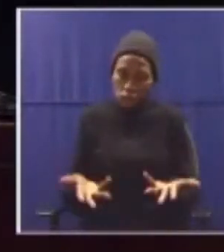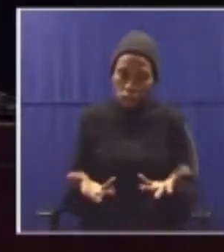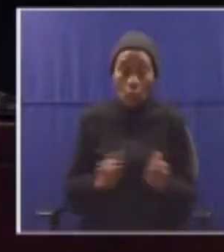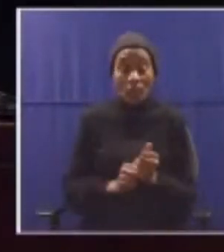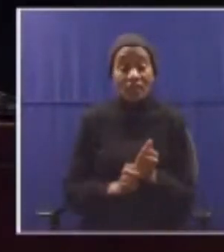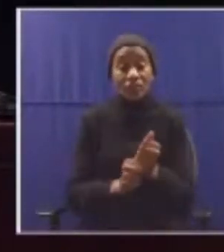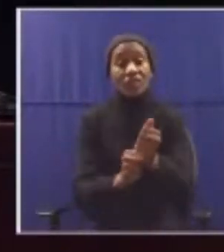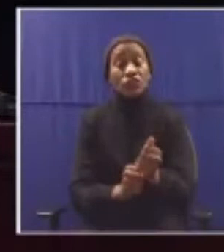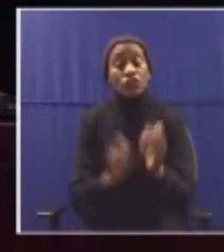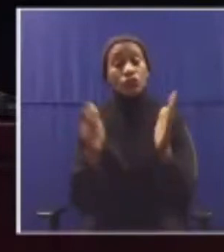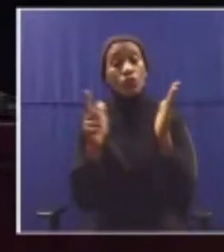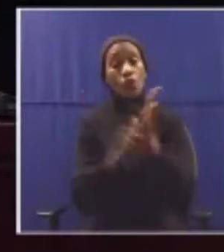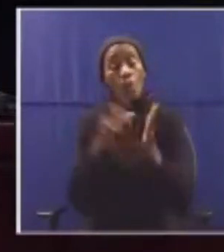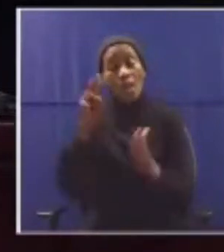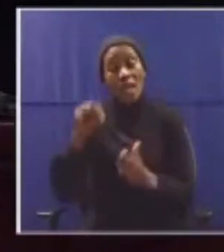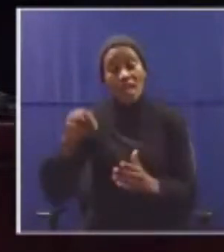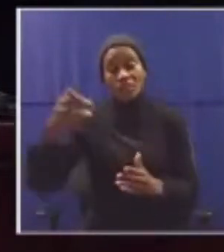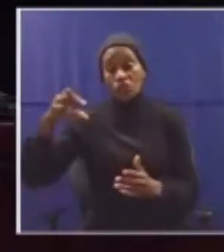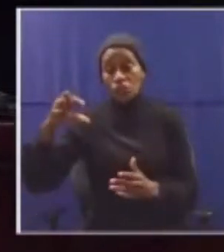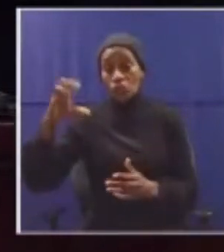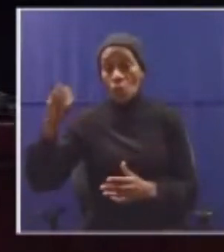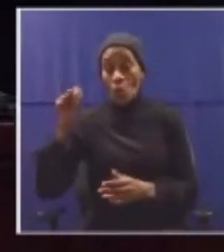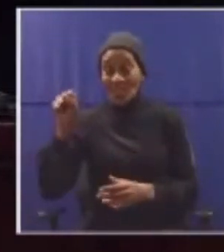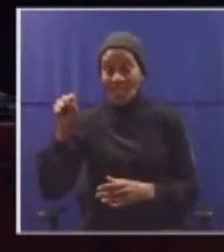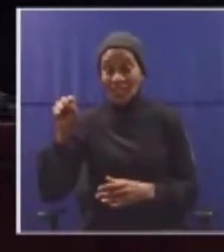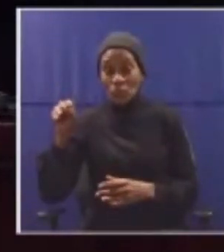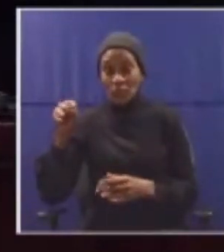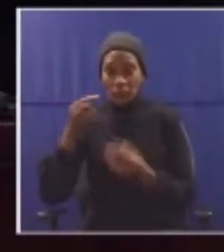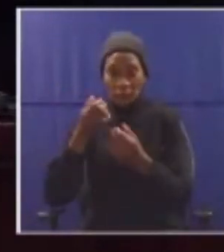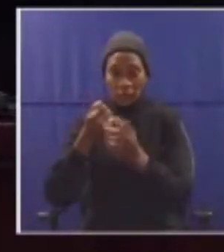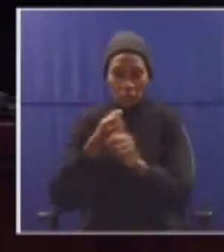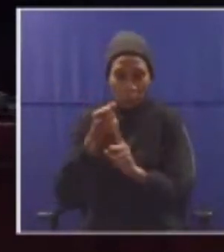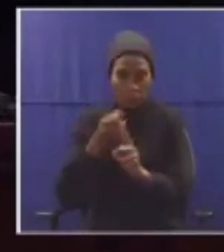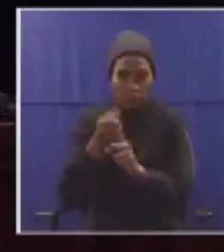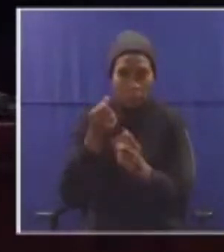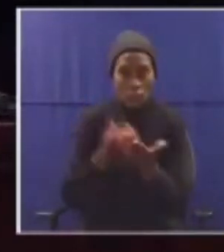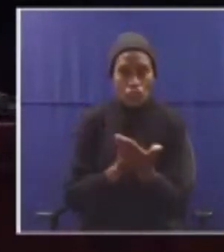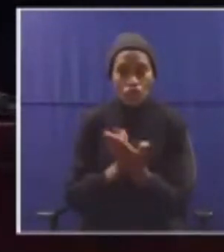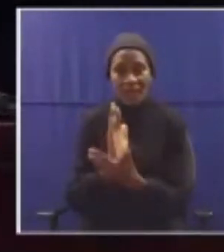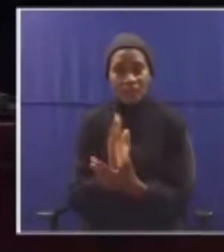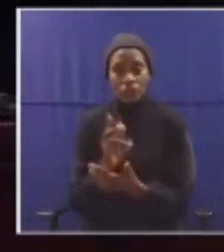strategic litigation NGO which defends and advances the rights of